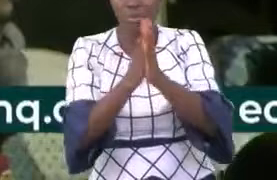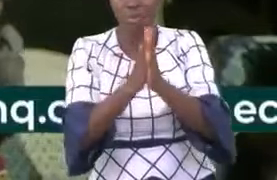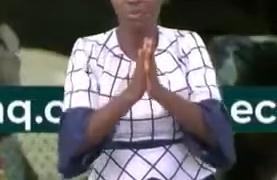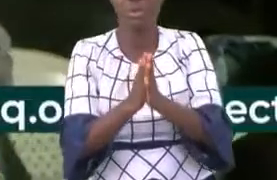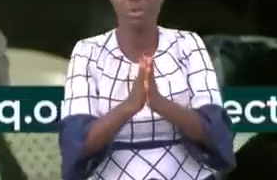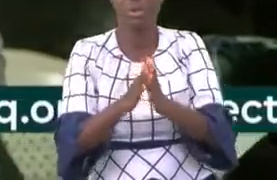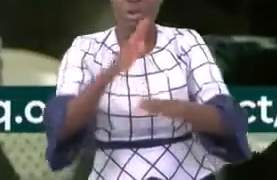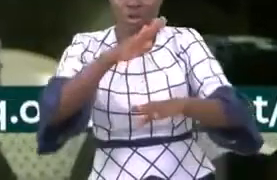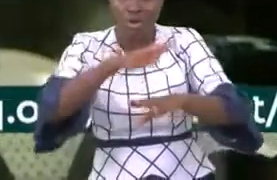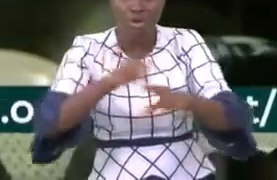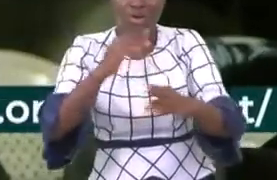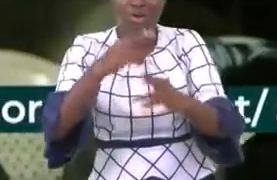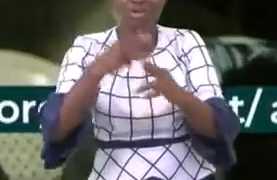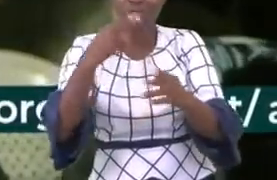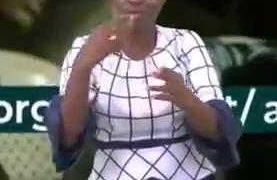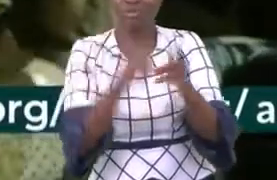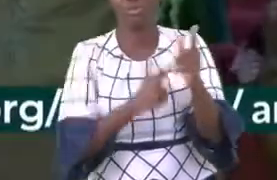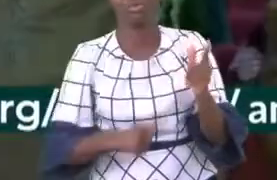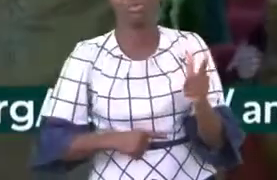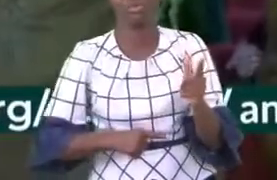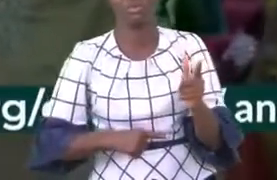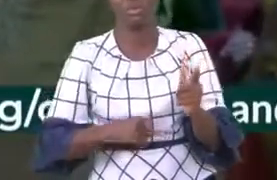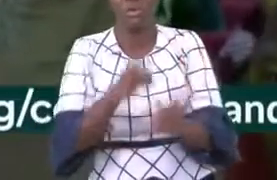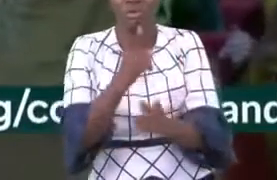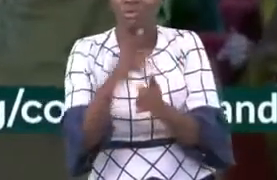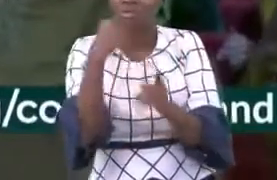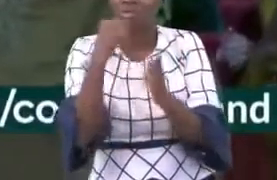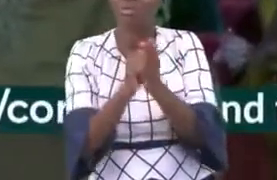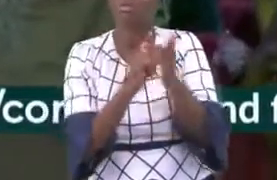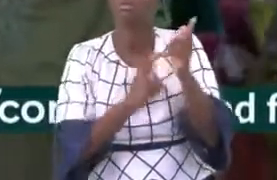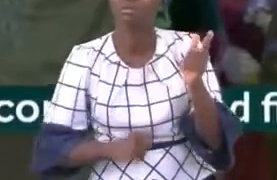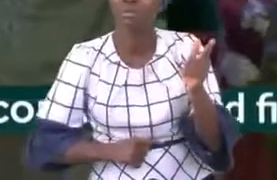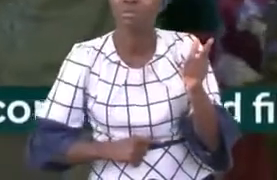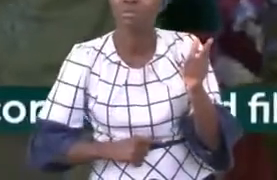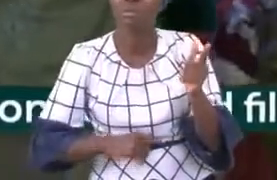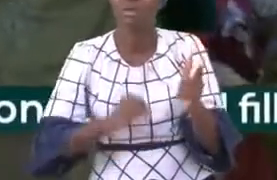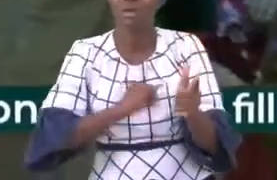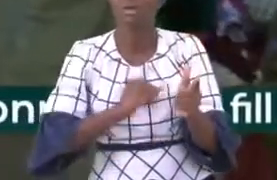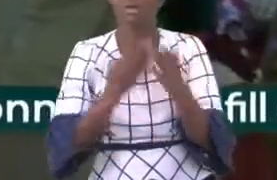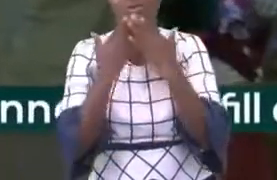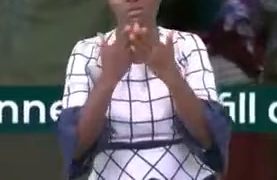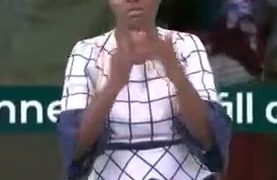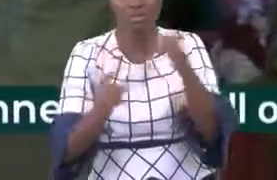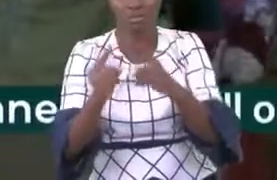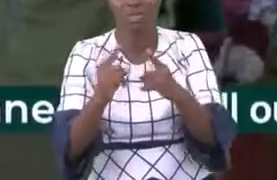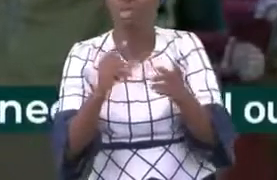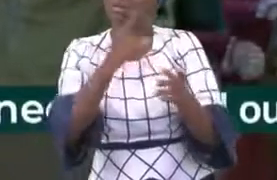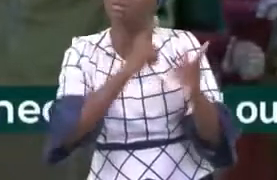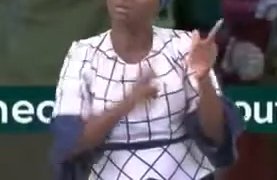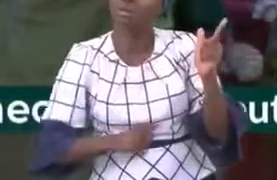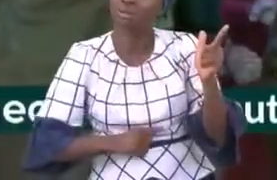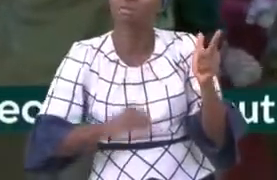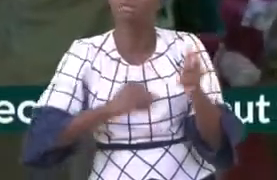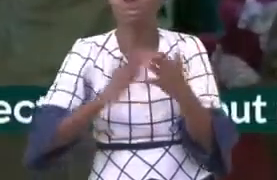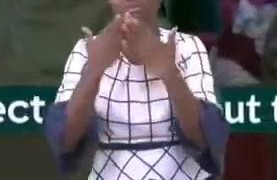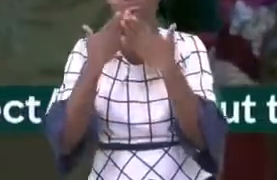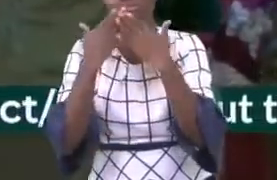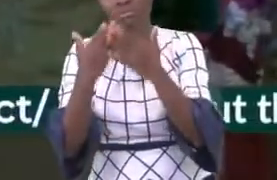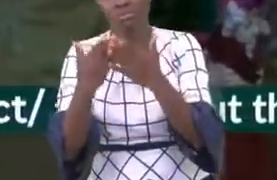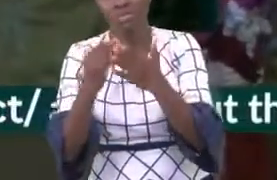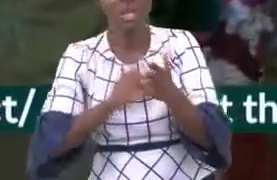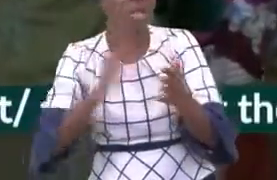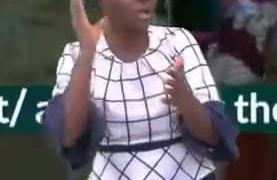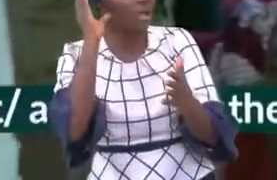you. I've heard the message of life. I've heard the message of your love and the message of